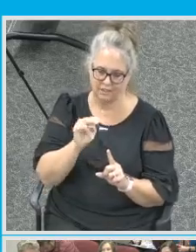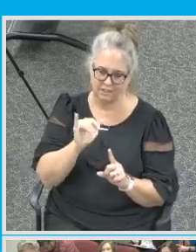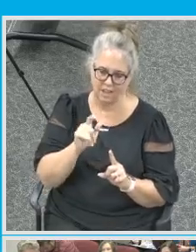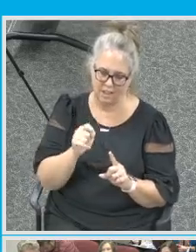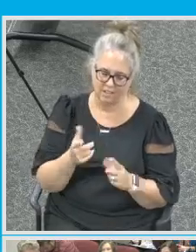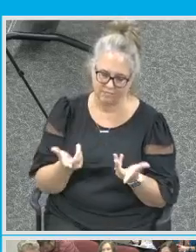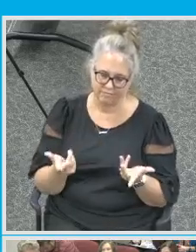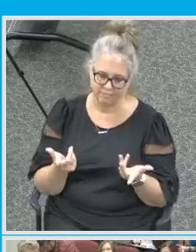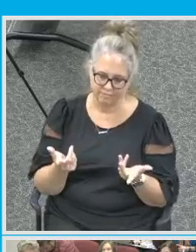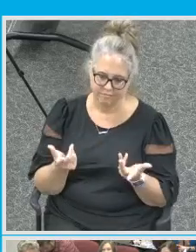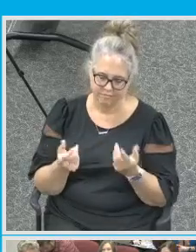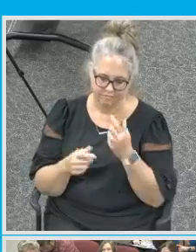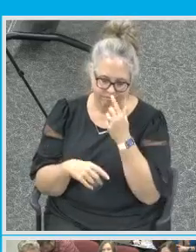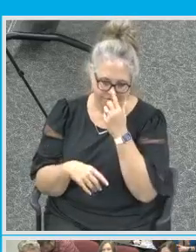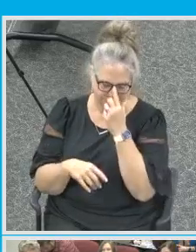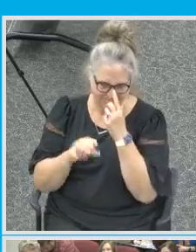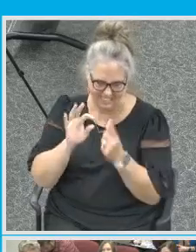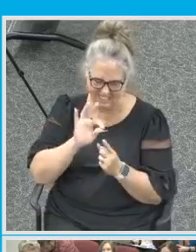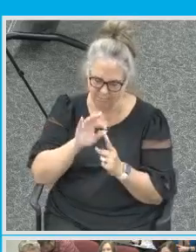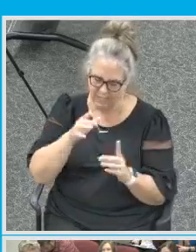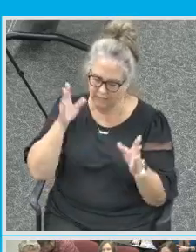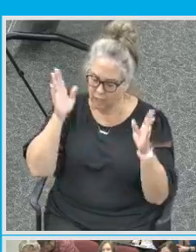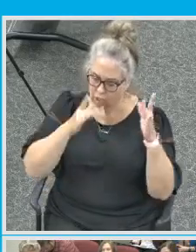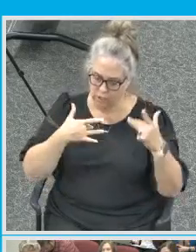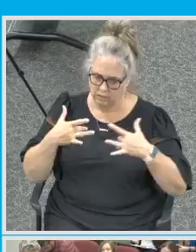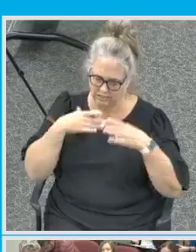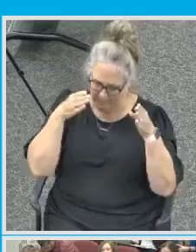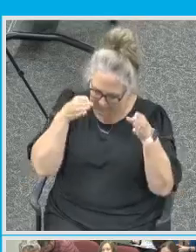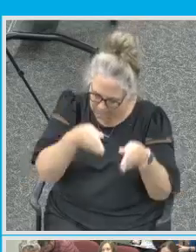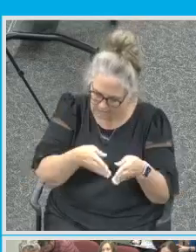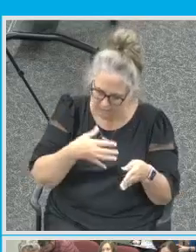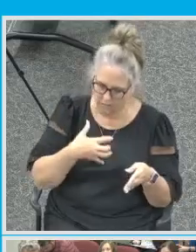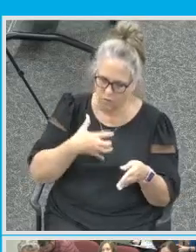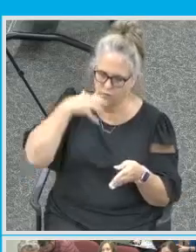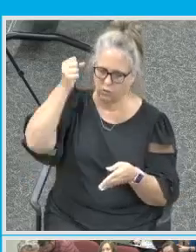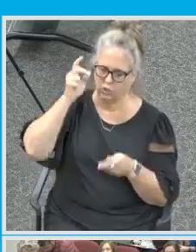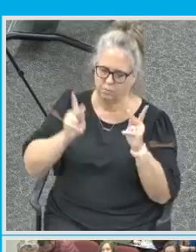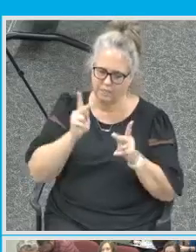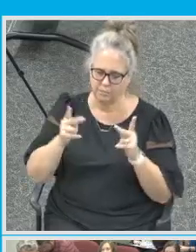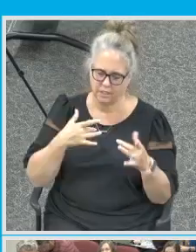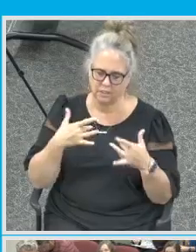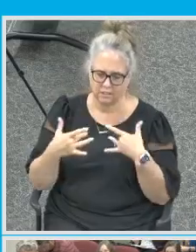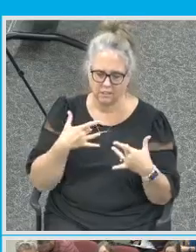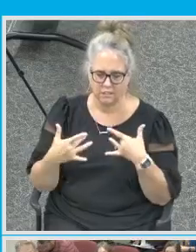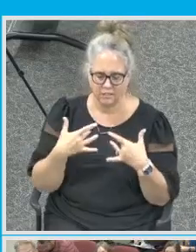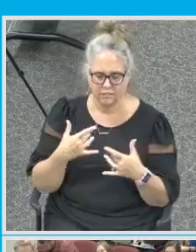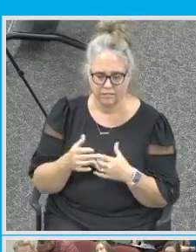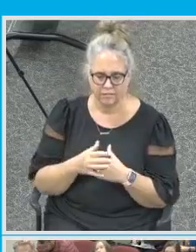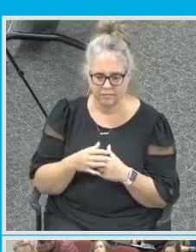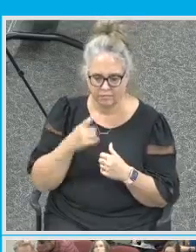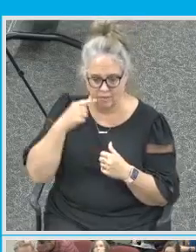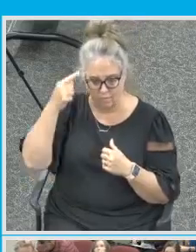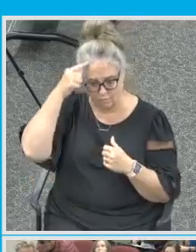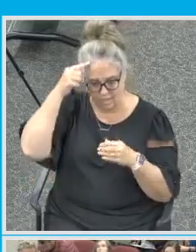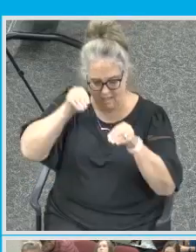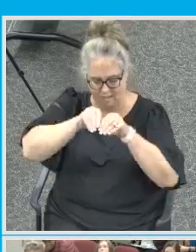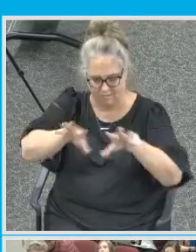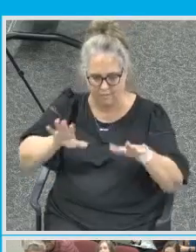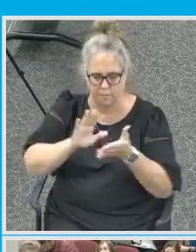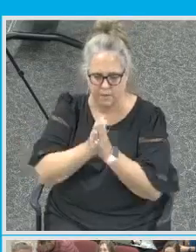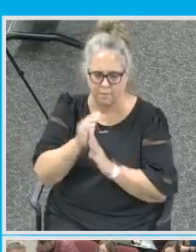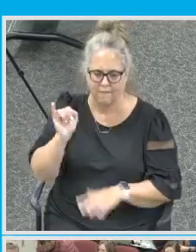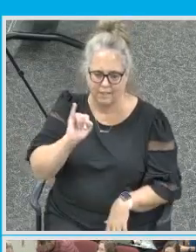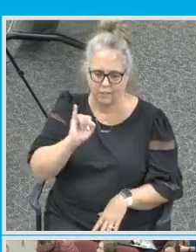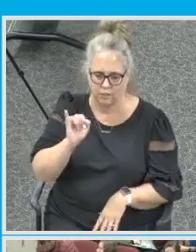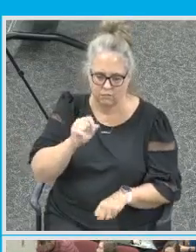particularly older persons, and then you infect their brain or their spinal fluid, you're going to have a problem, right? Like, things are going